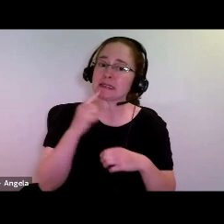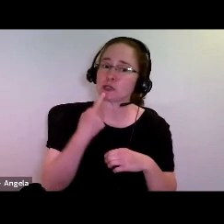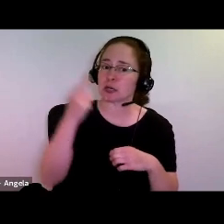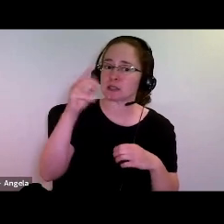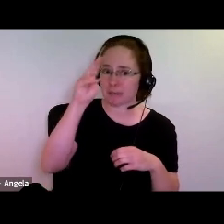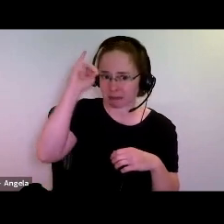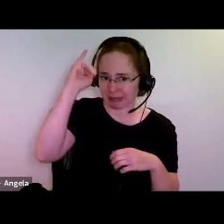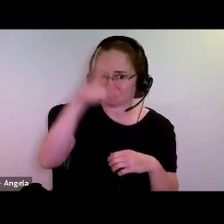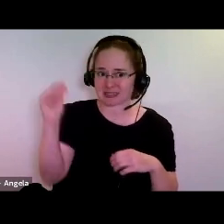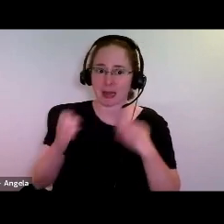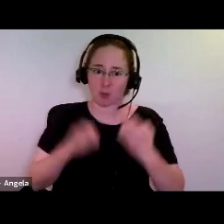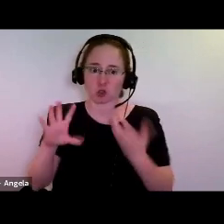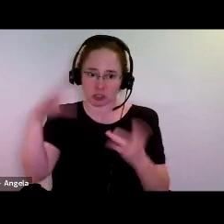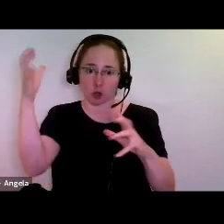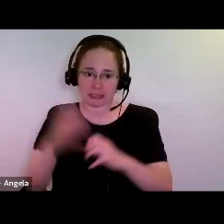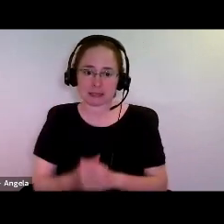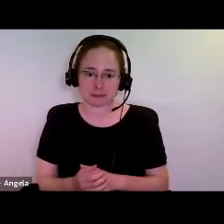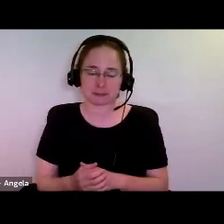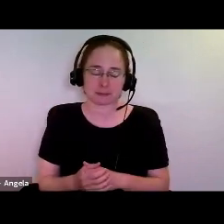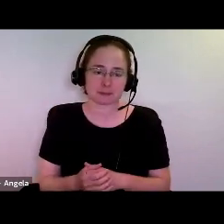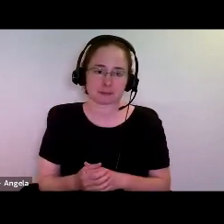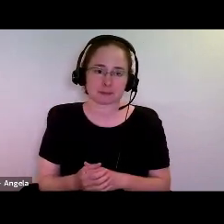emotional disturbance. Next slide.